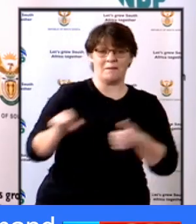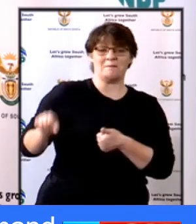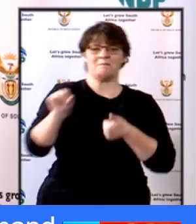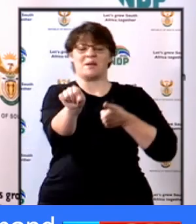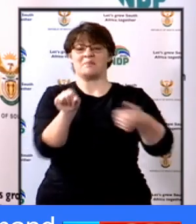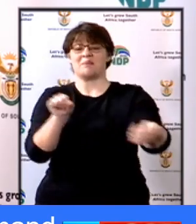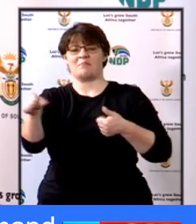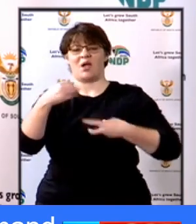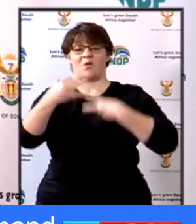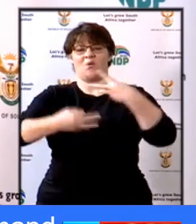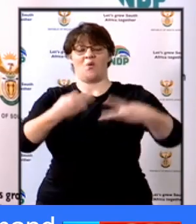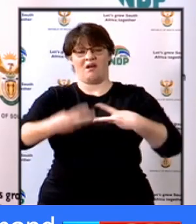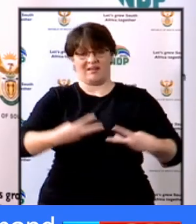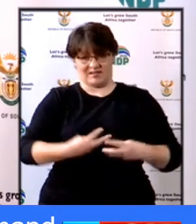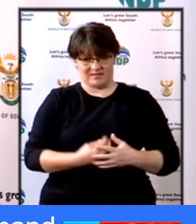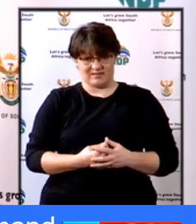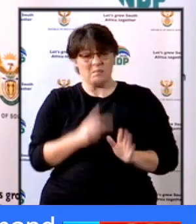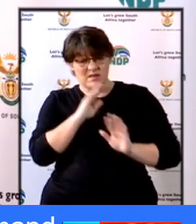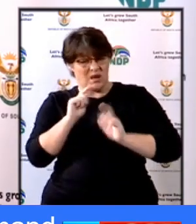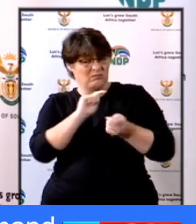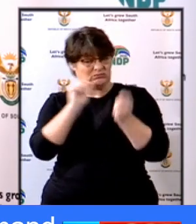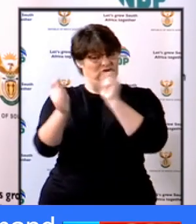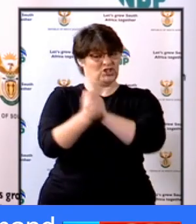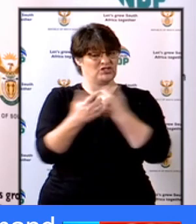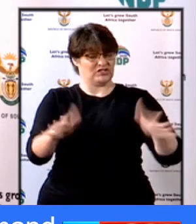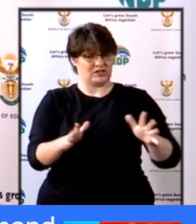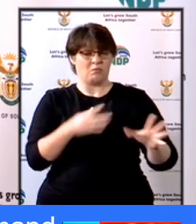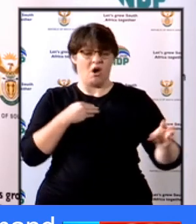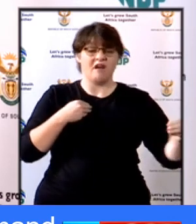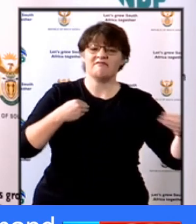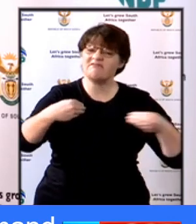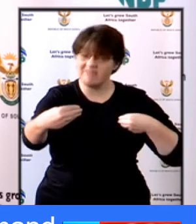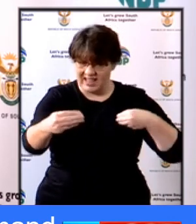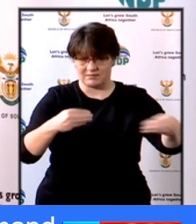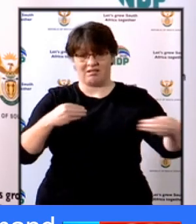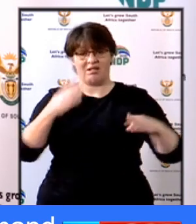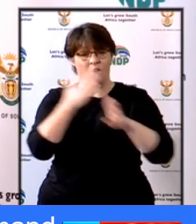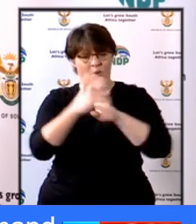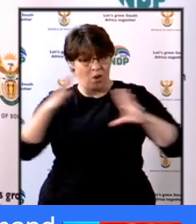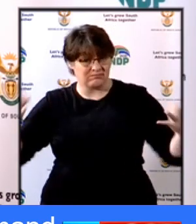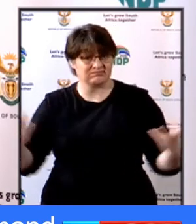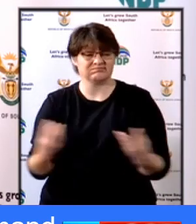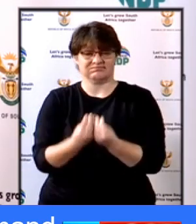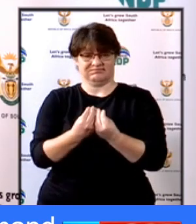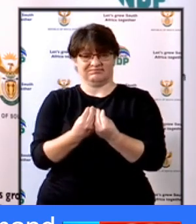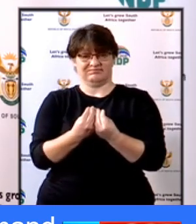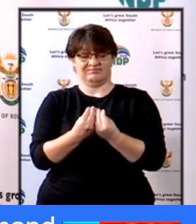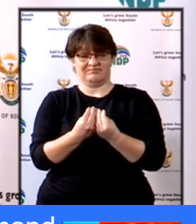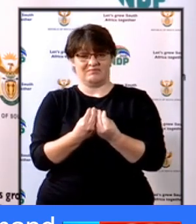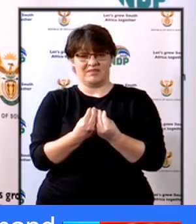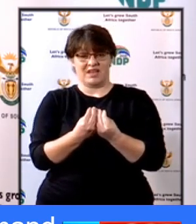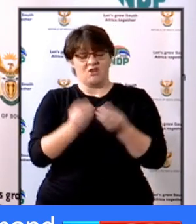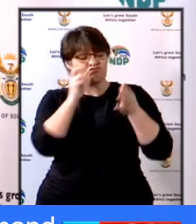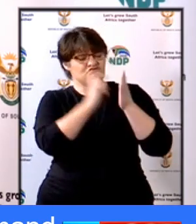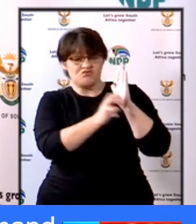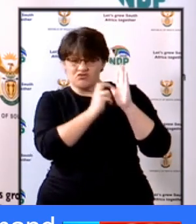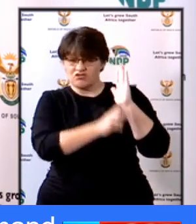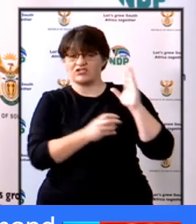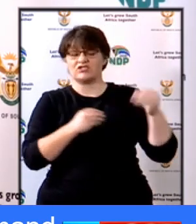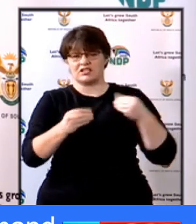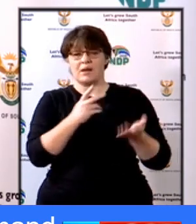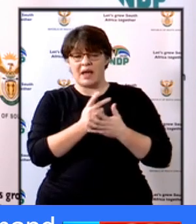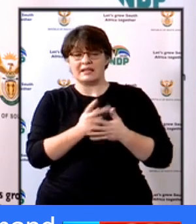3. And the shift is therefore to a more flexible and collaborative set of arrangements,